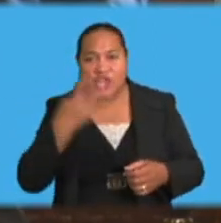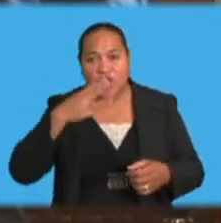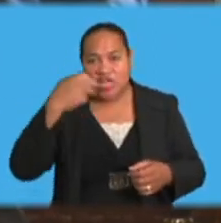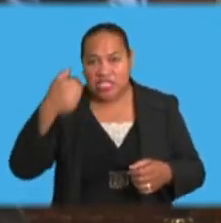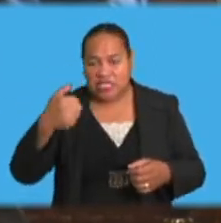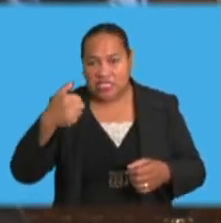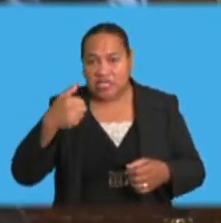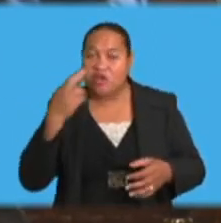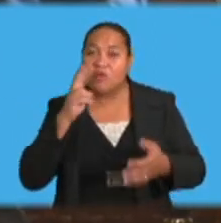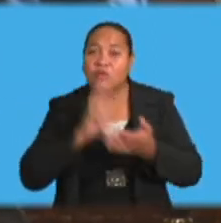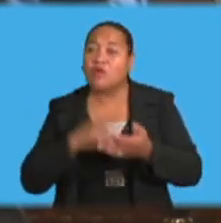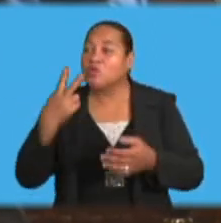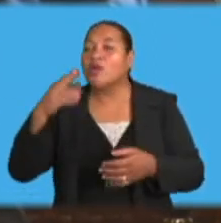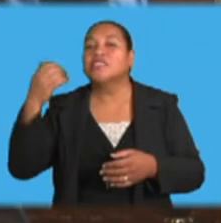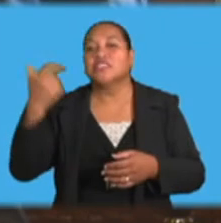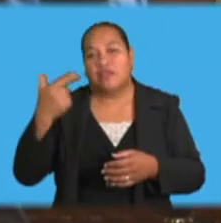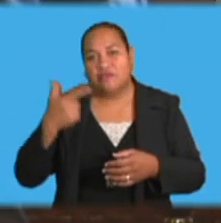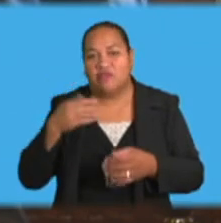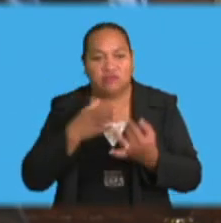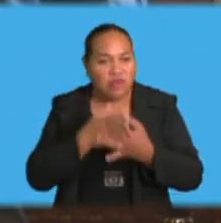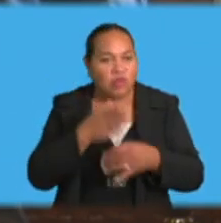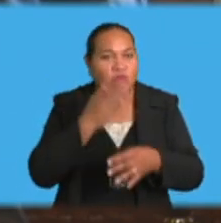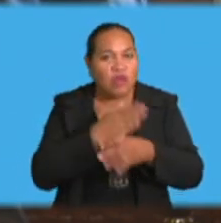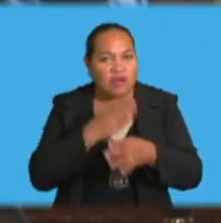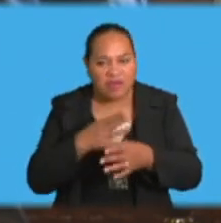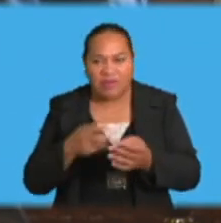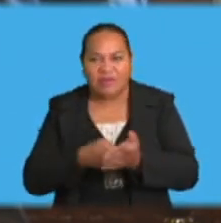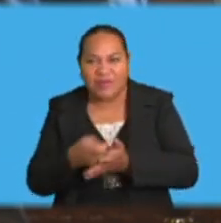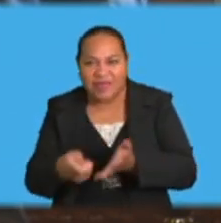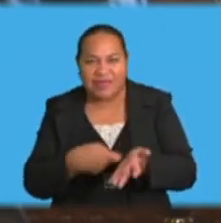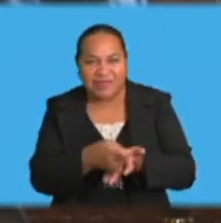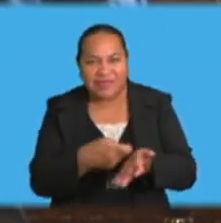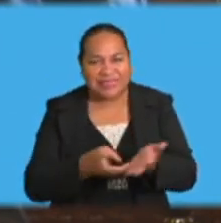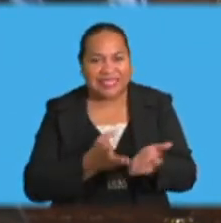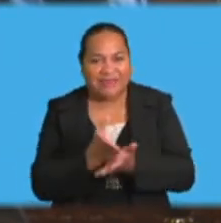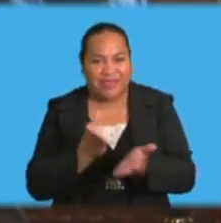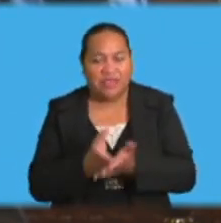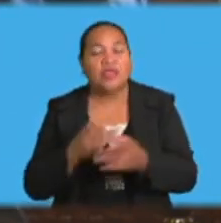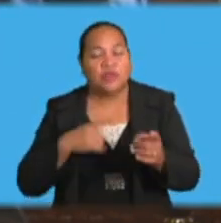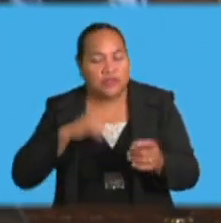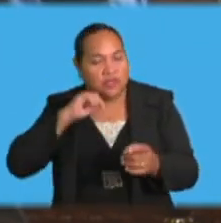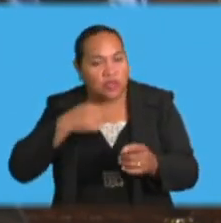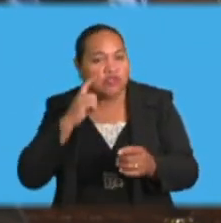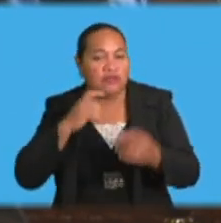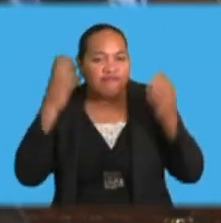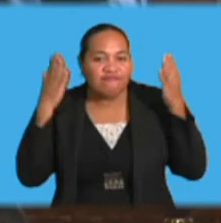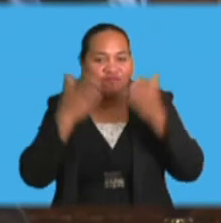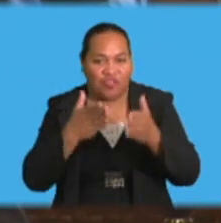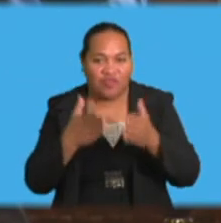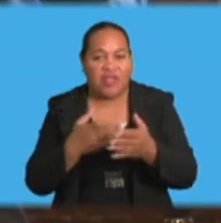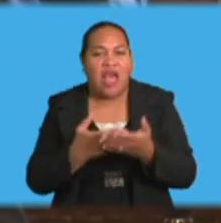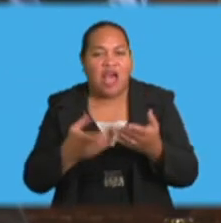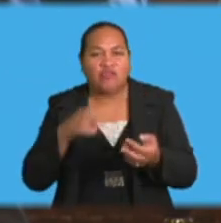cases reported in 2017 through our Workers' Compensation Service. And that is something that we will continue to try to focus on, to try